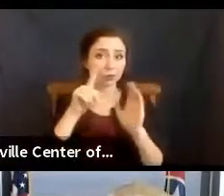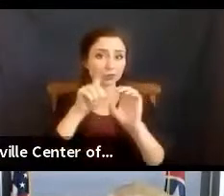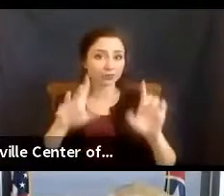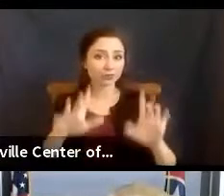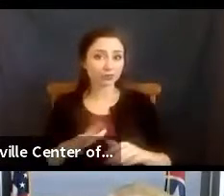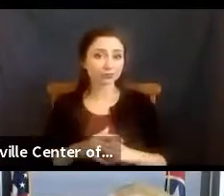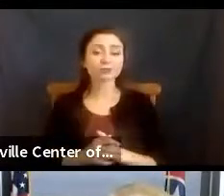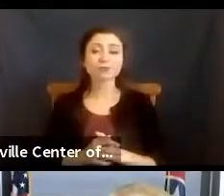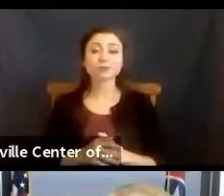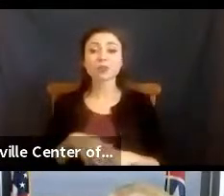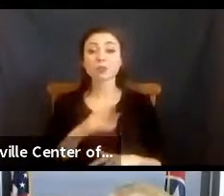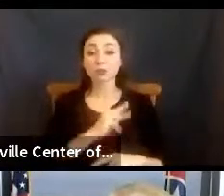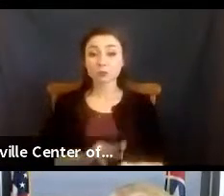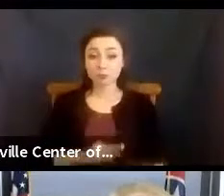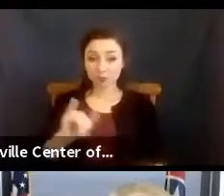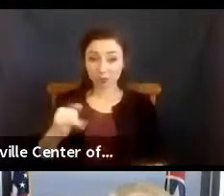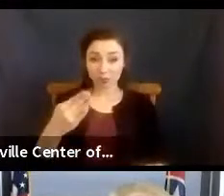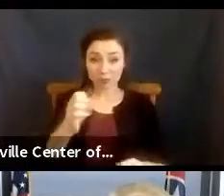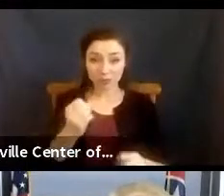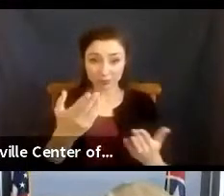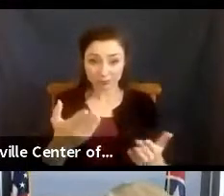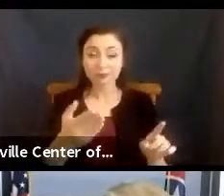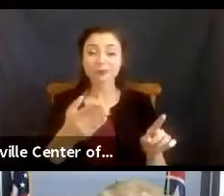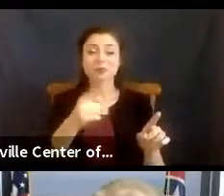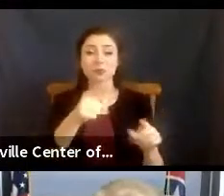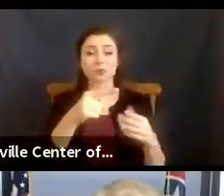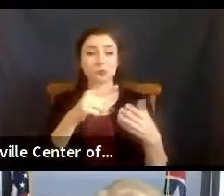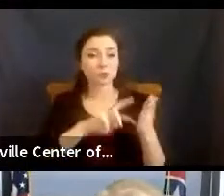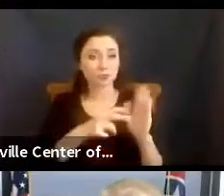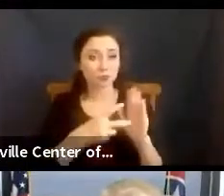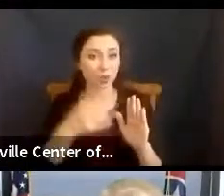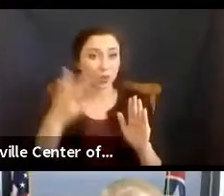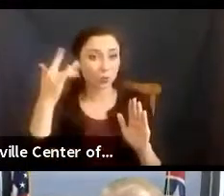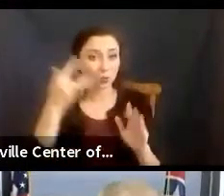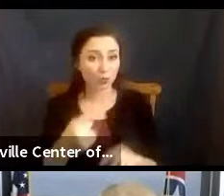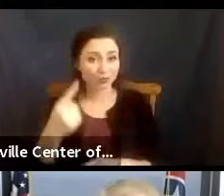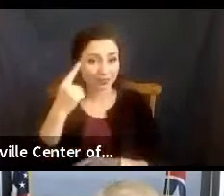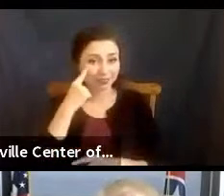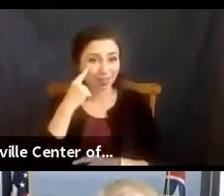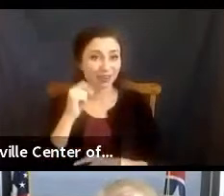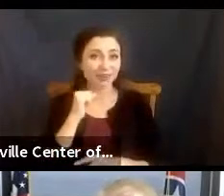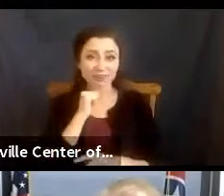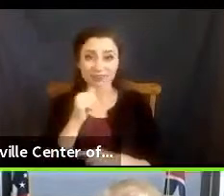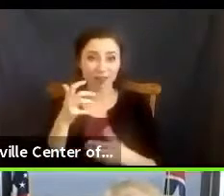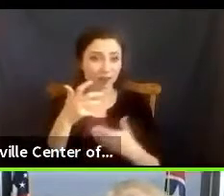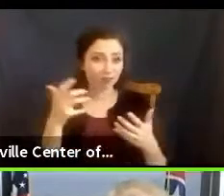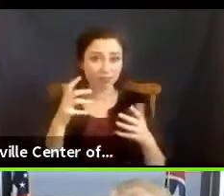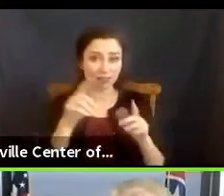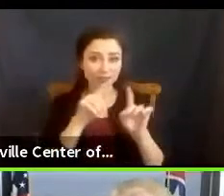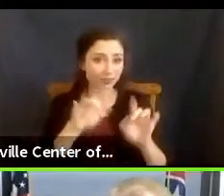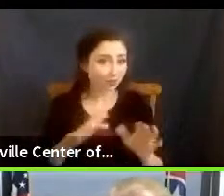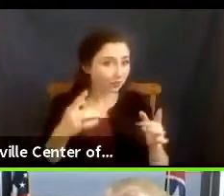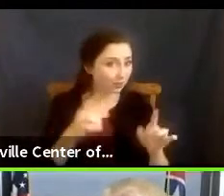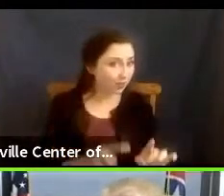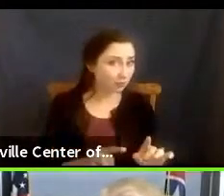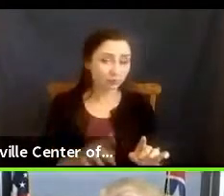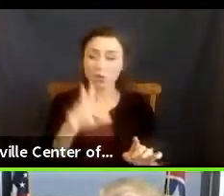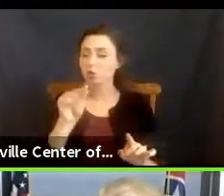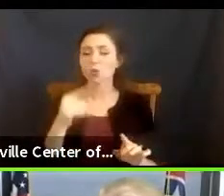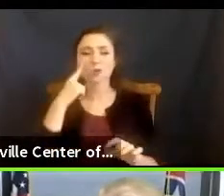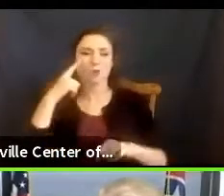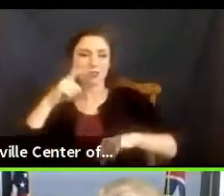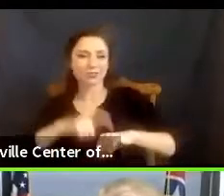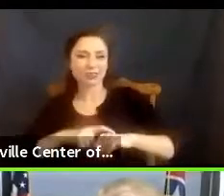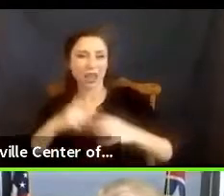So Mayor Jacobs, you mean, so are you talking about why we think there's less testing? Okay. No, with the turnaround